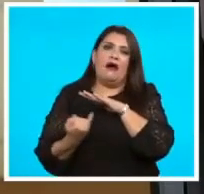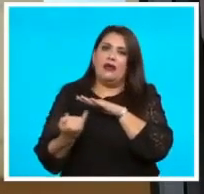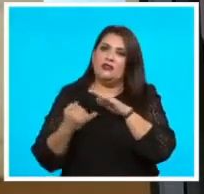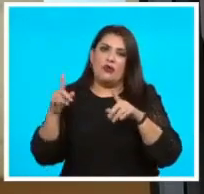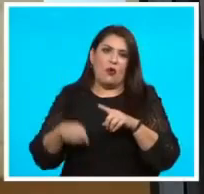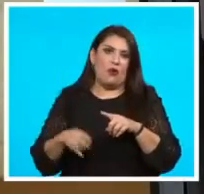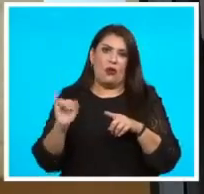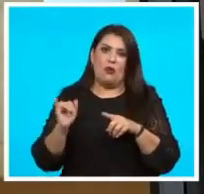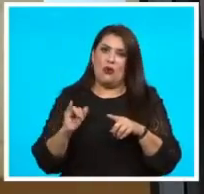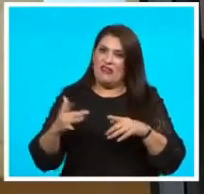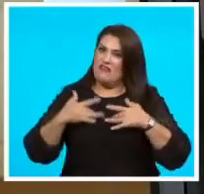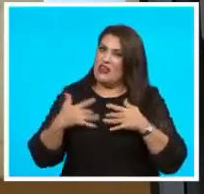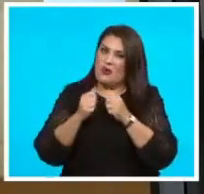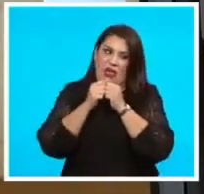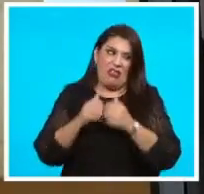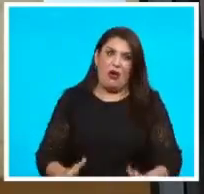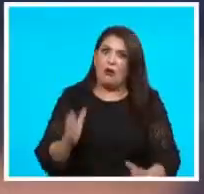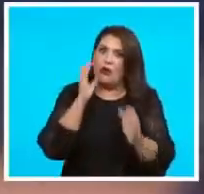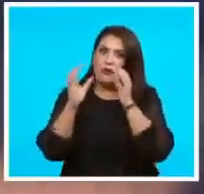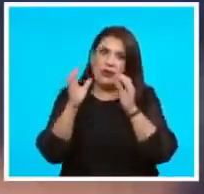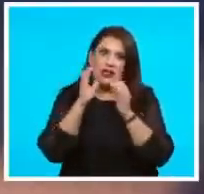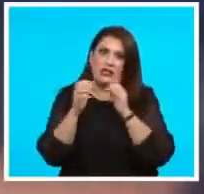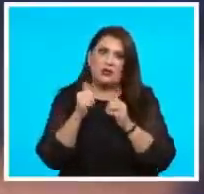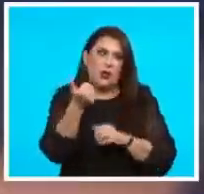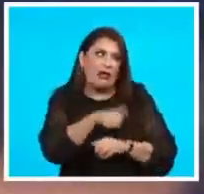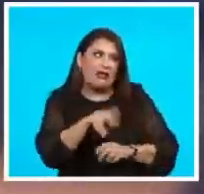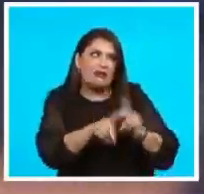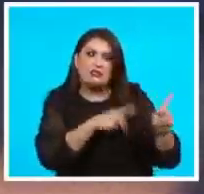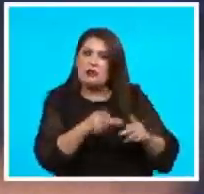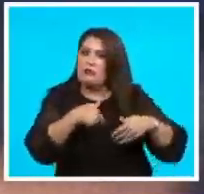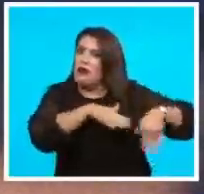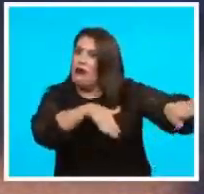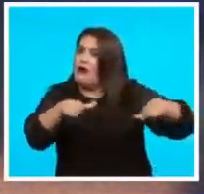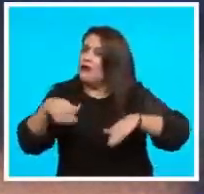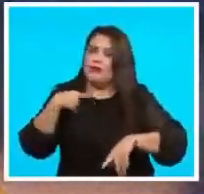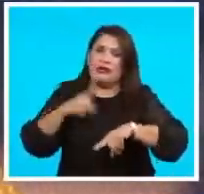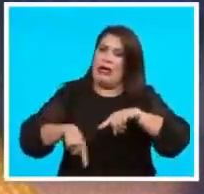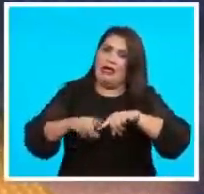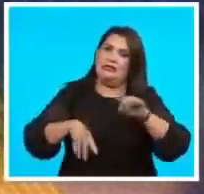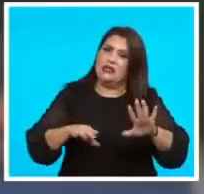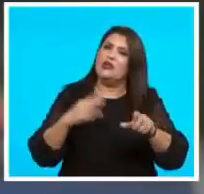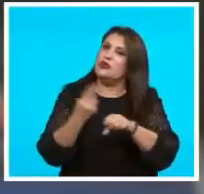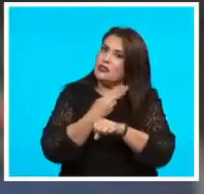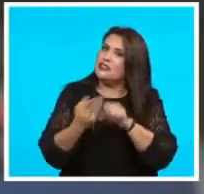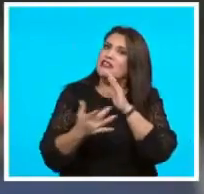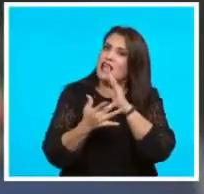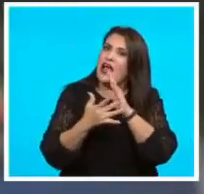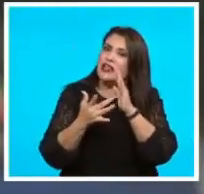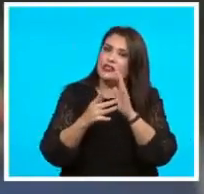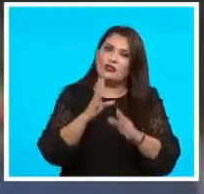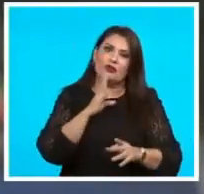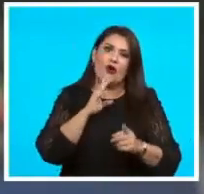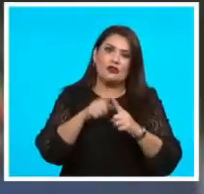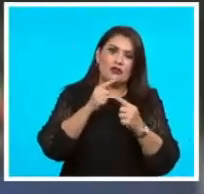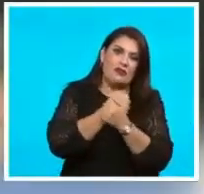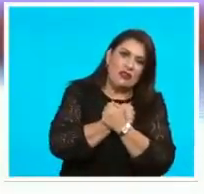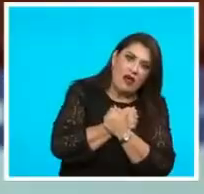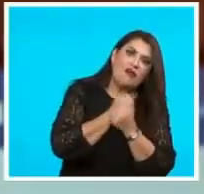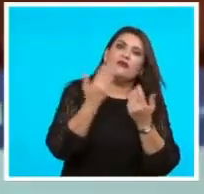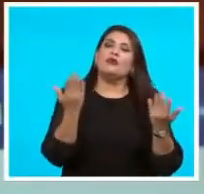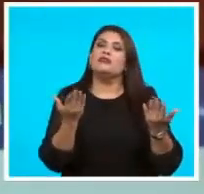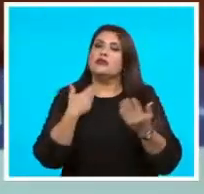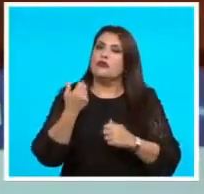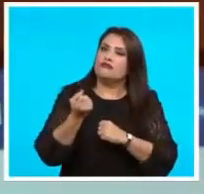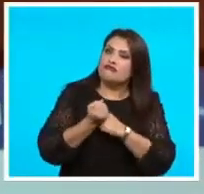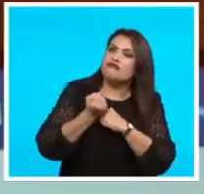isolated with no communication with these people. Using technology to talk to loved ones provides an outlet to vent, care, and support